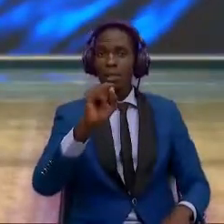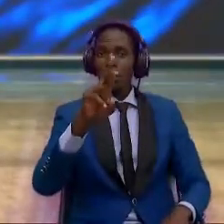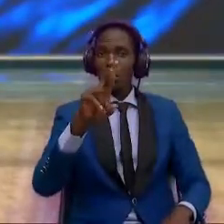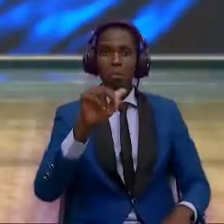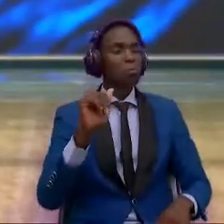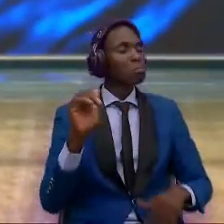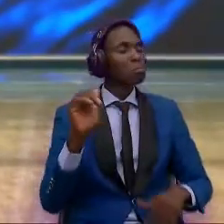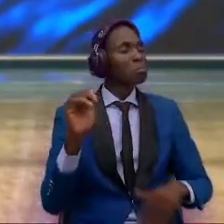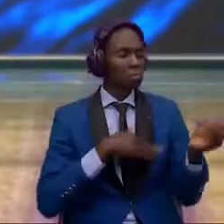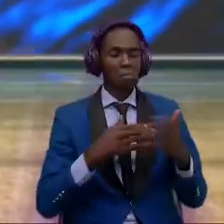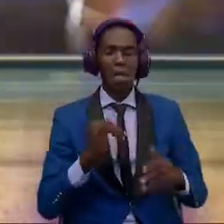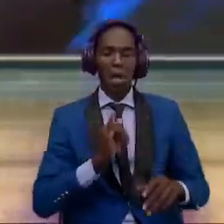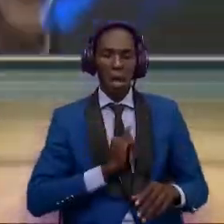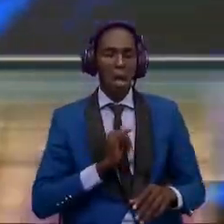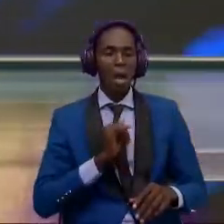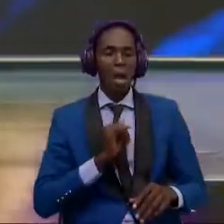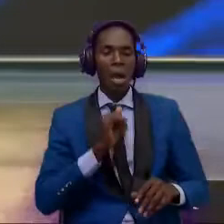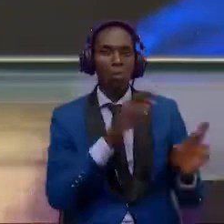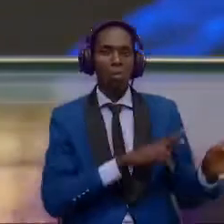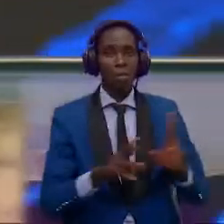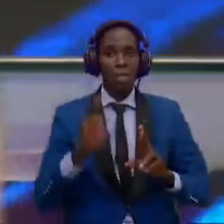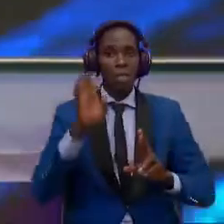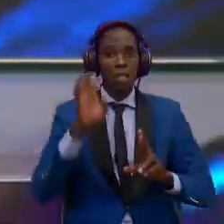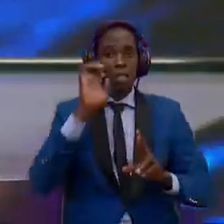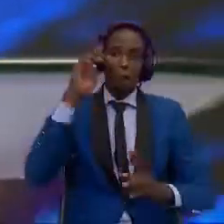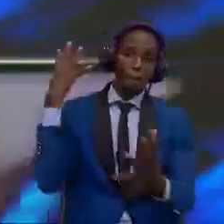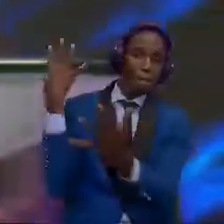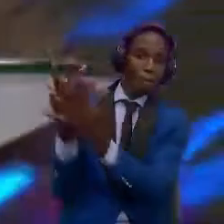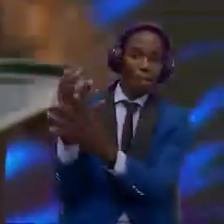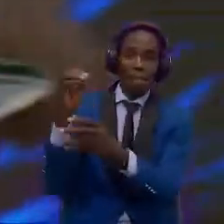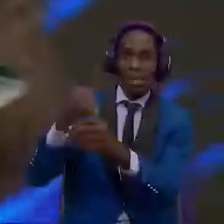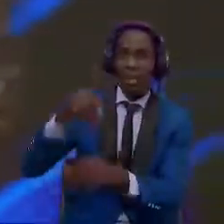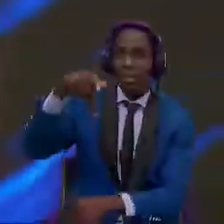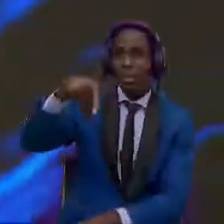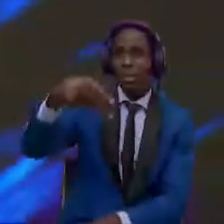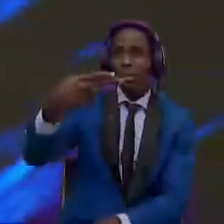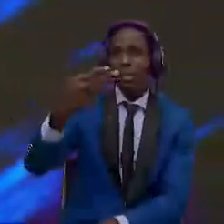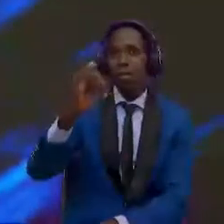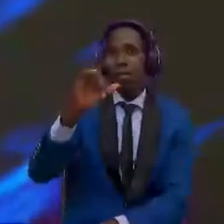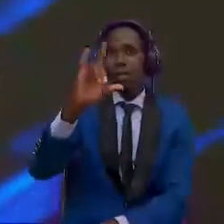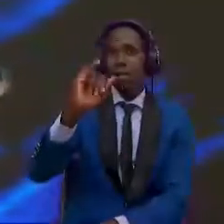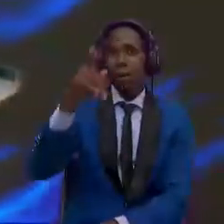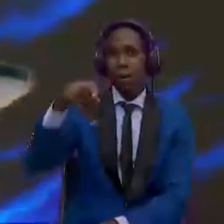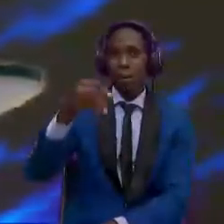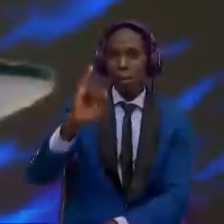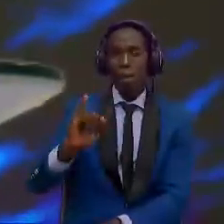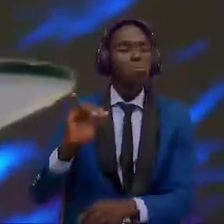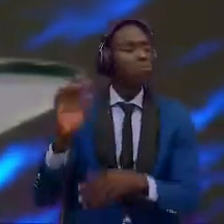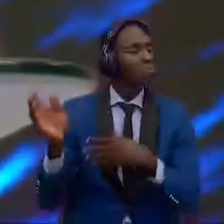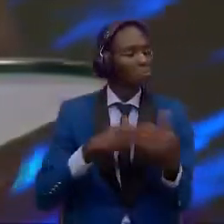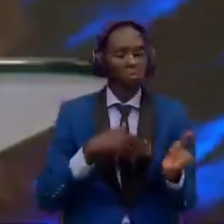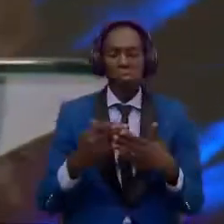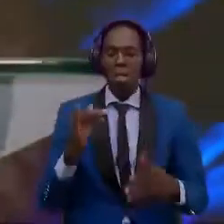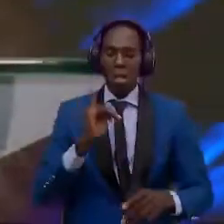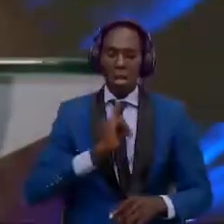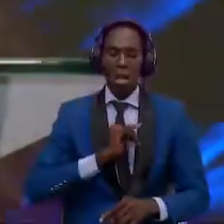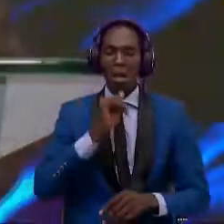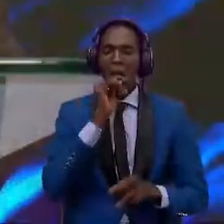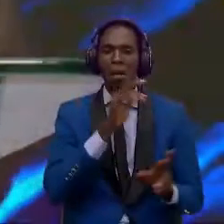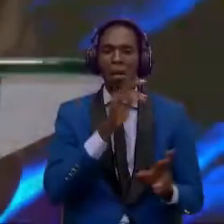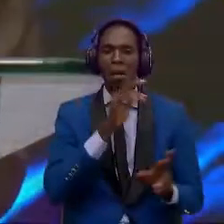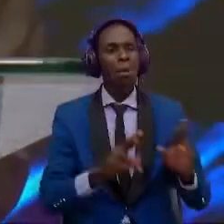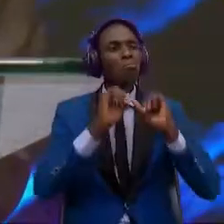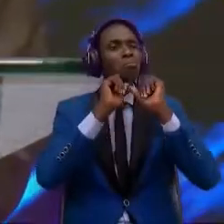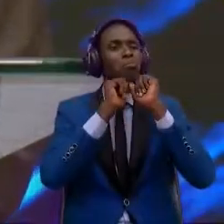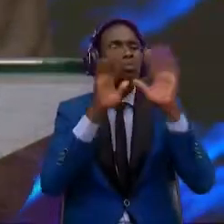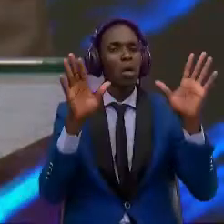am ready. He was imprisoned in Philippi. I am ready. None of these things